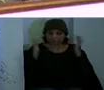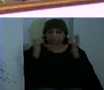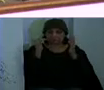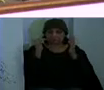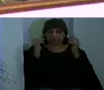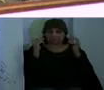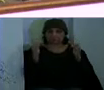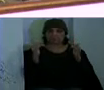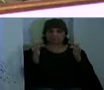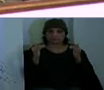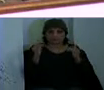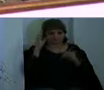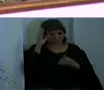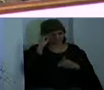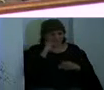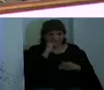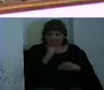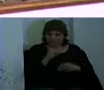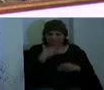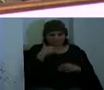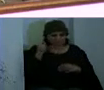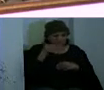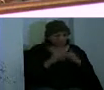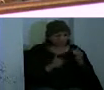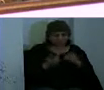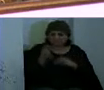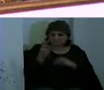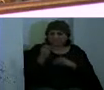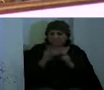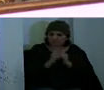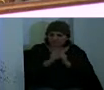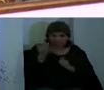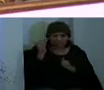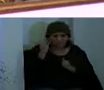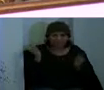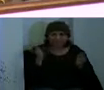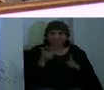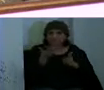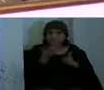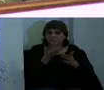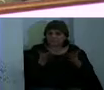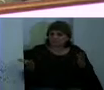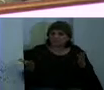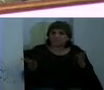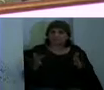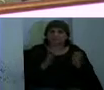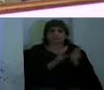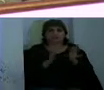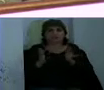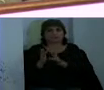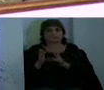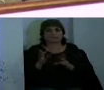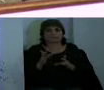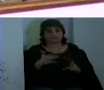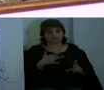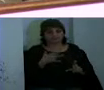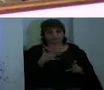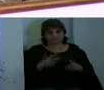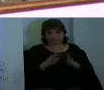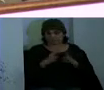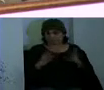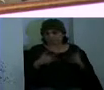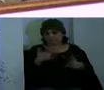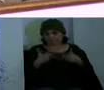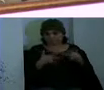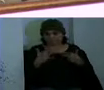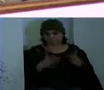boy got to be older than 12, they said. How could he know all of this stuff? Jesus was very excited. Then the